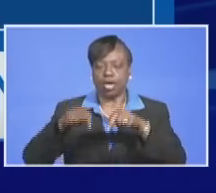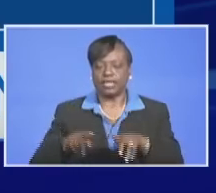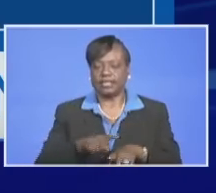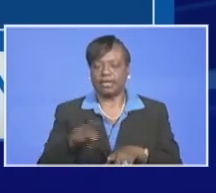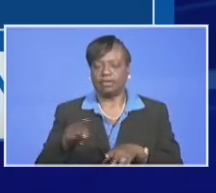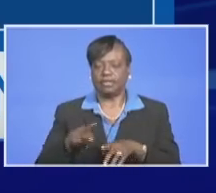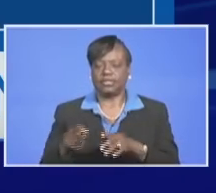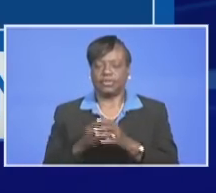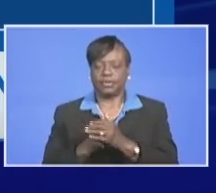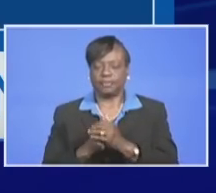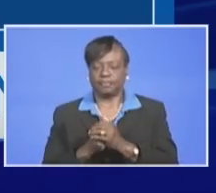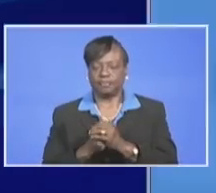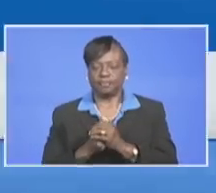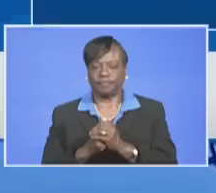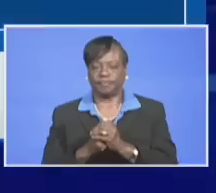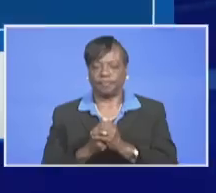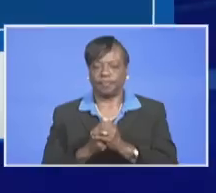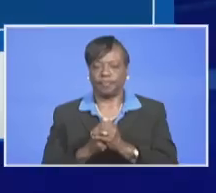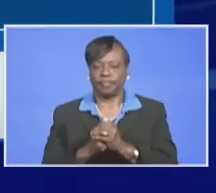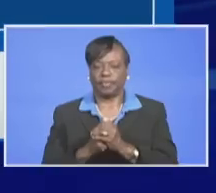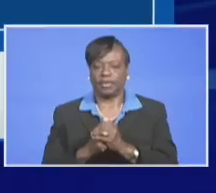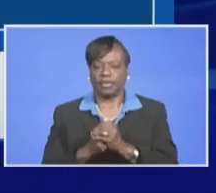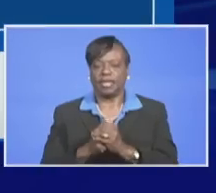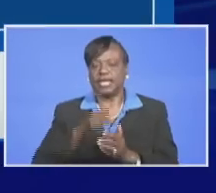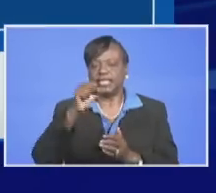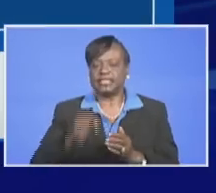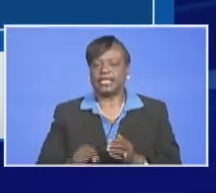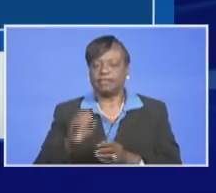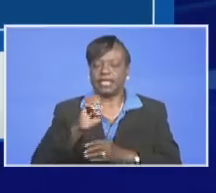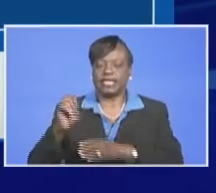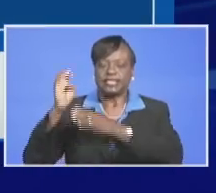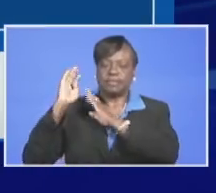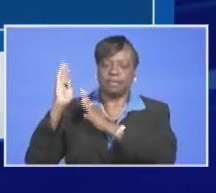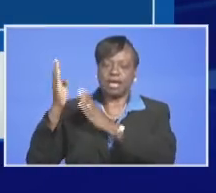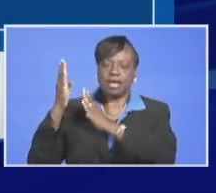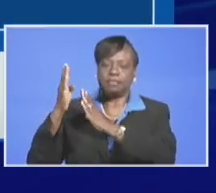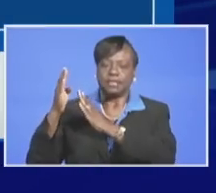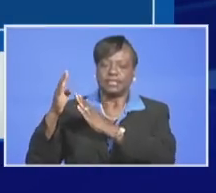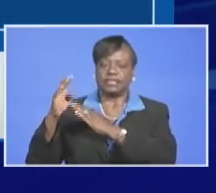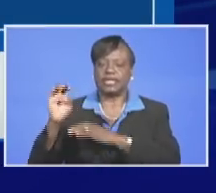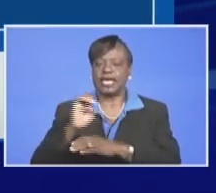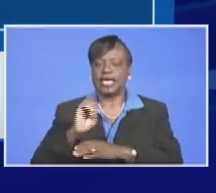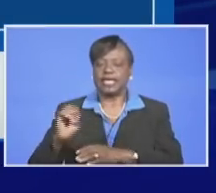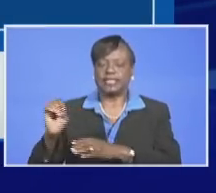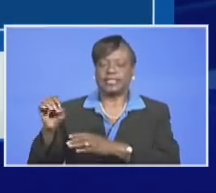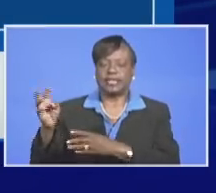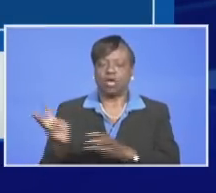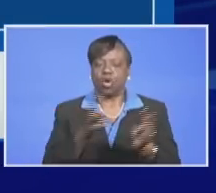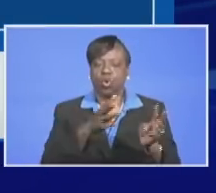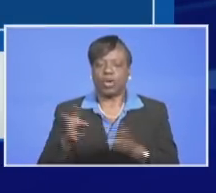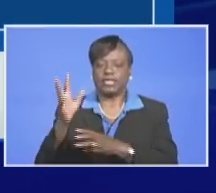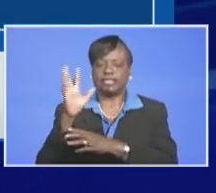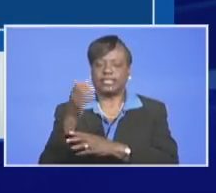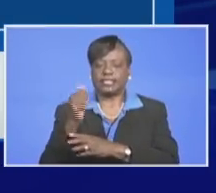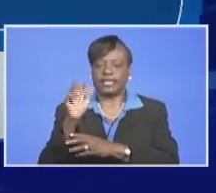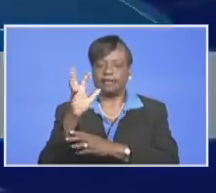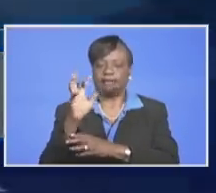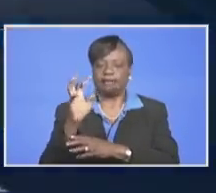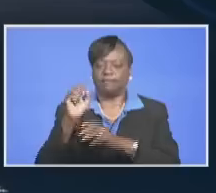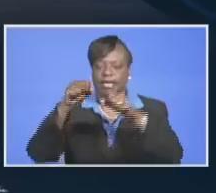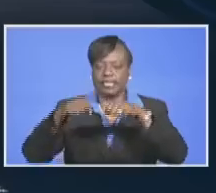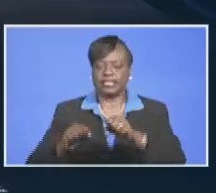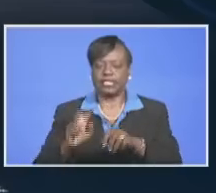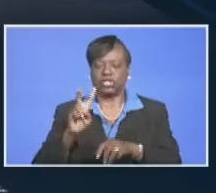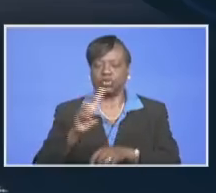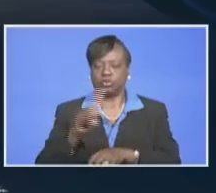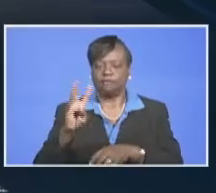morning, low tide at 4:39 in the afternoon. For the Southeast Bahamas, easterly flow 10 to 15 and the wave heights 2 to 4 feet. That's